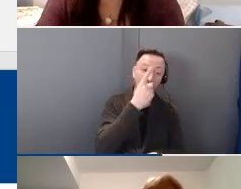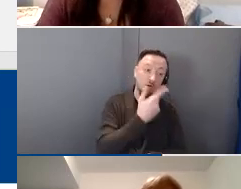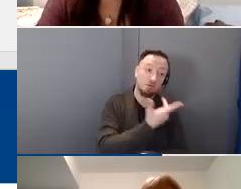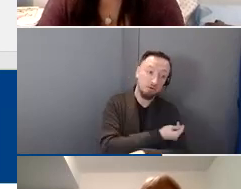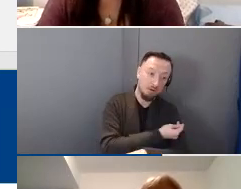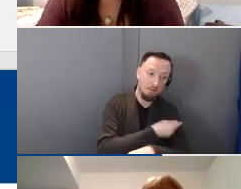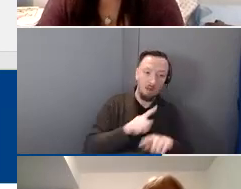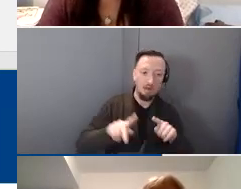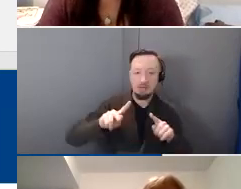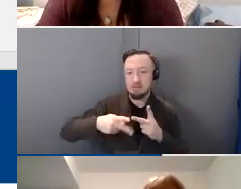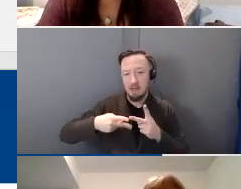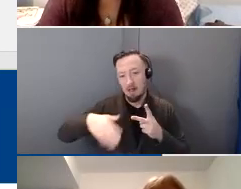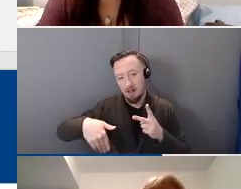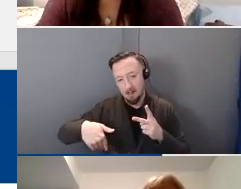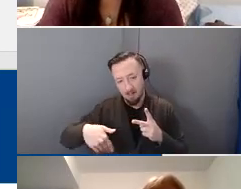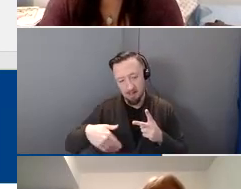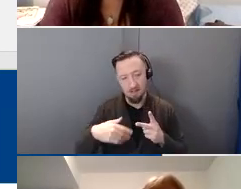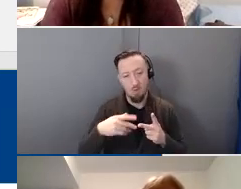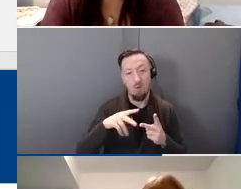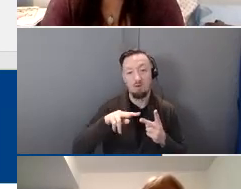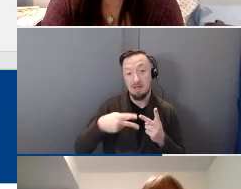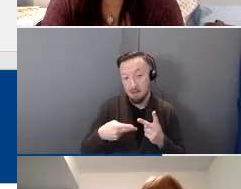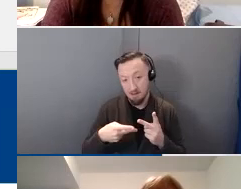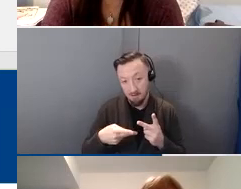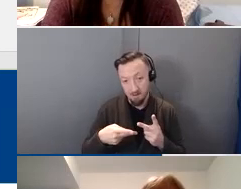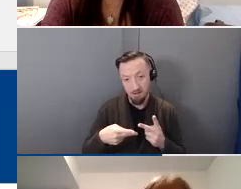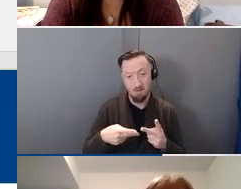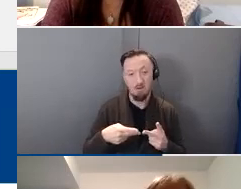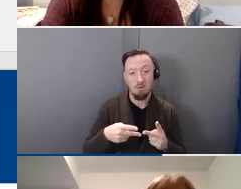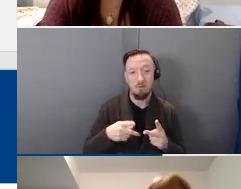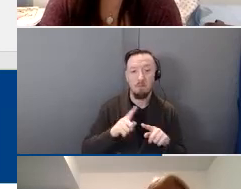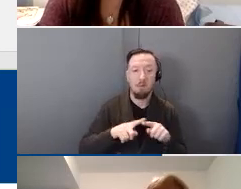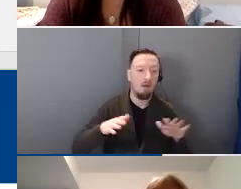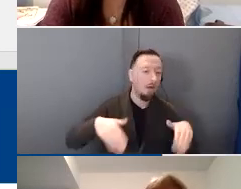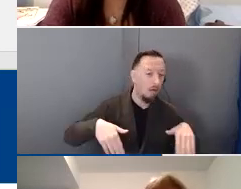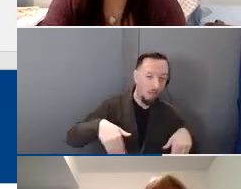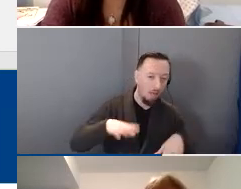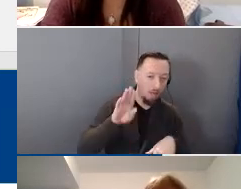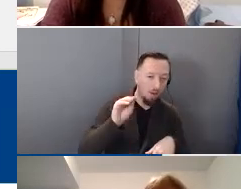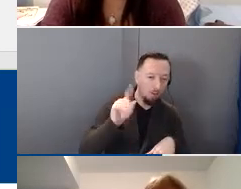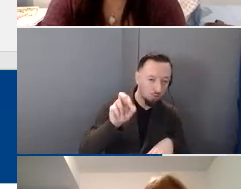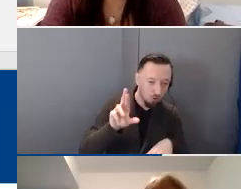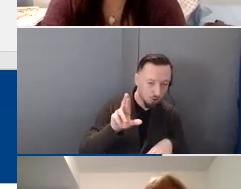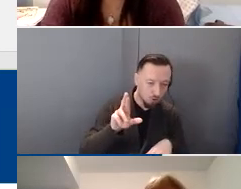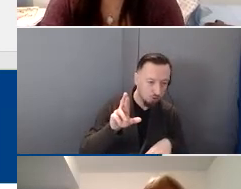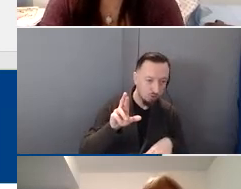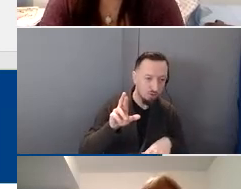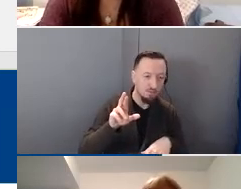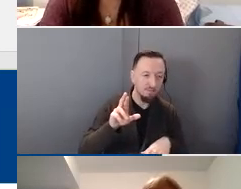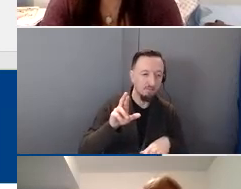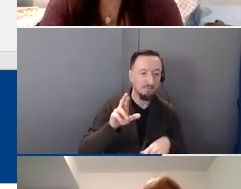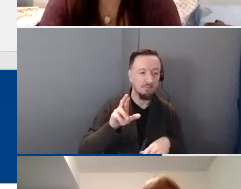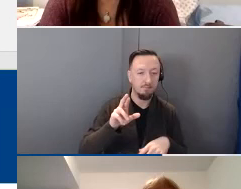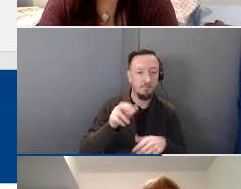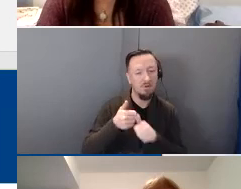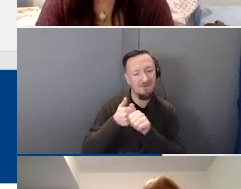dose or their second dose, but they haven't received a booster yet. Per the